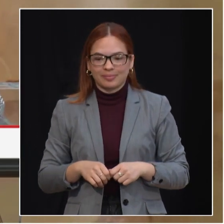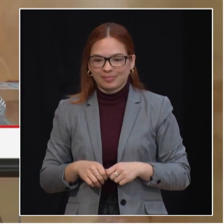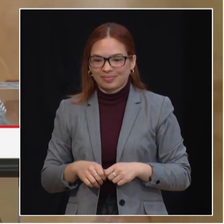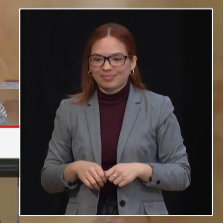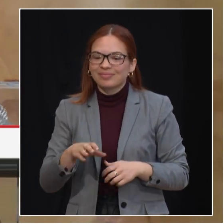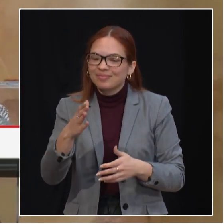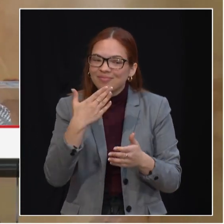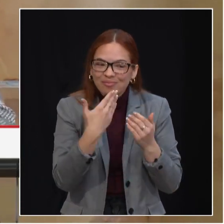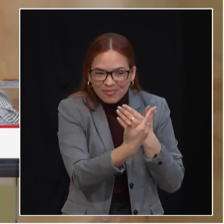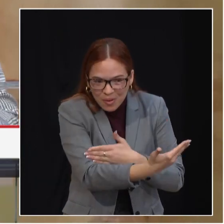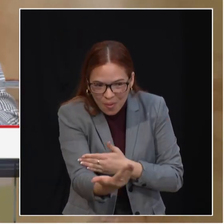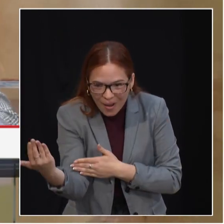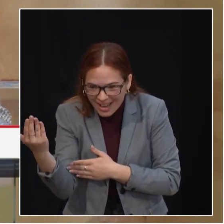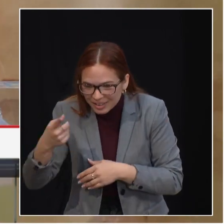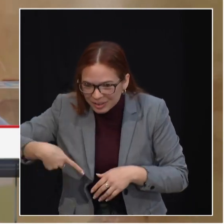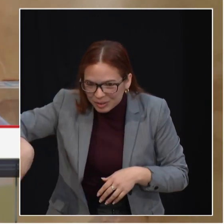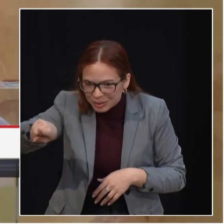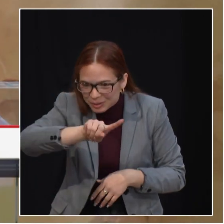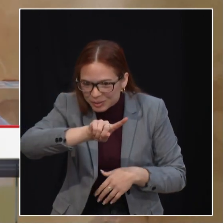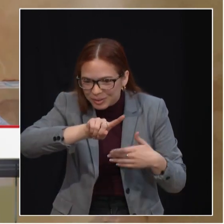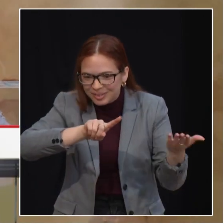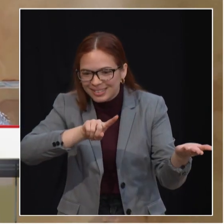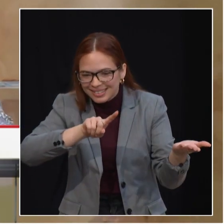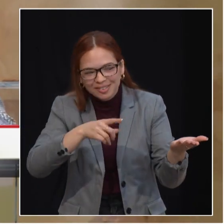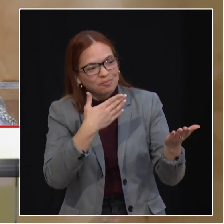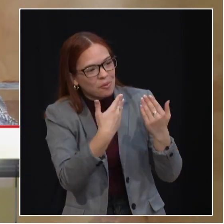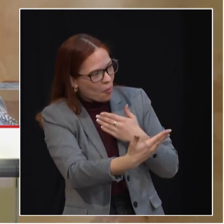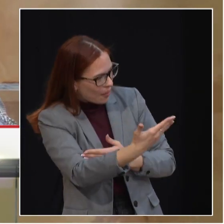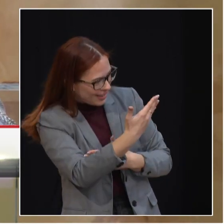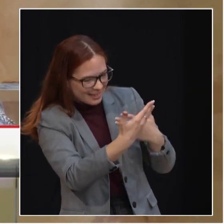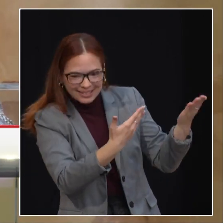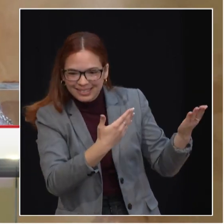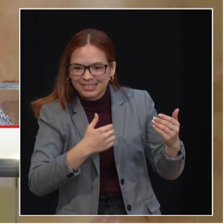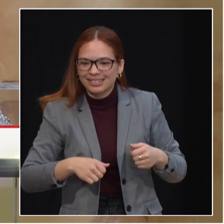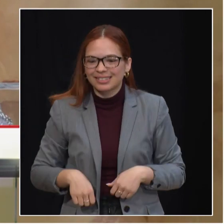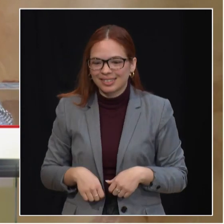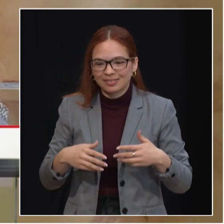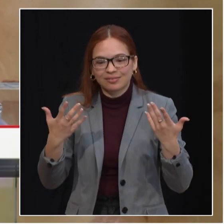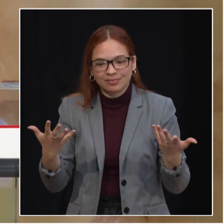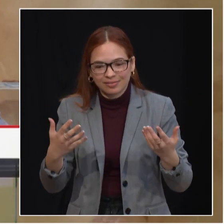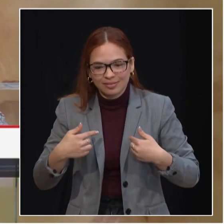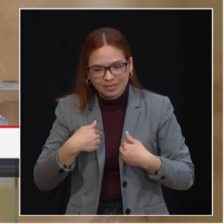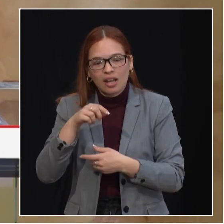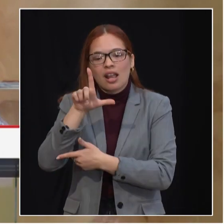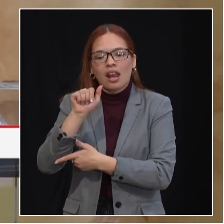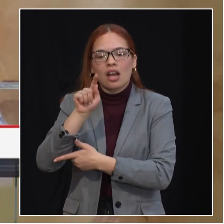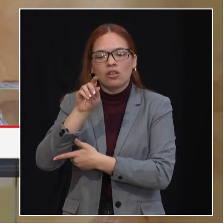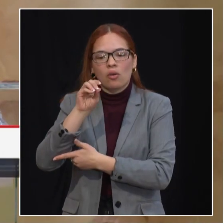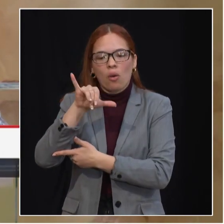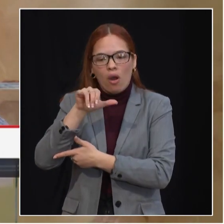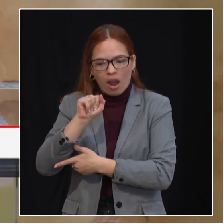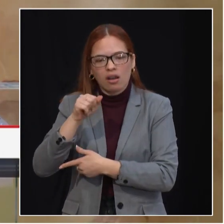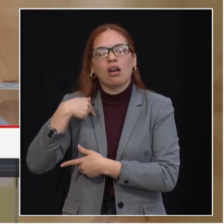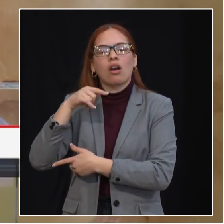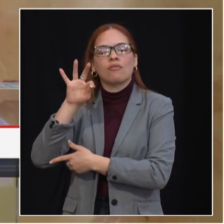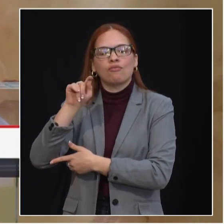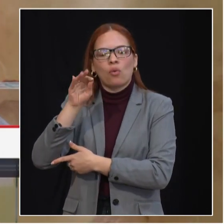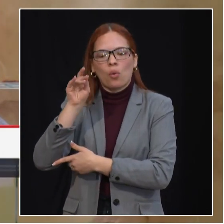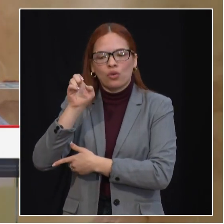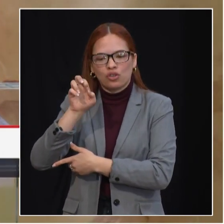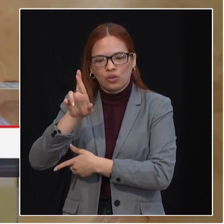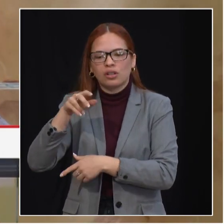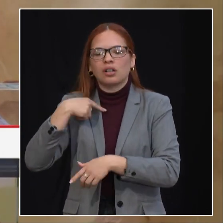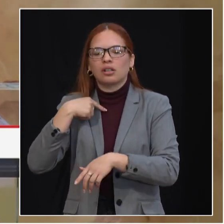Good morning, everyone. Good morning. I am LaToya Foster. I am Mayor Bowser's newly appointed Director of